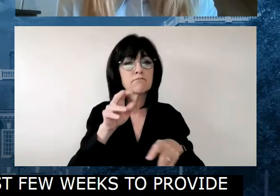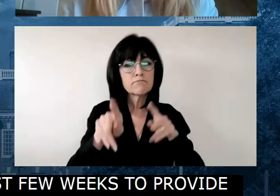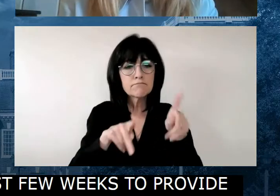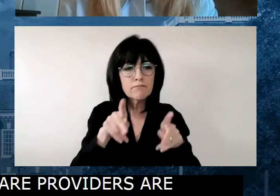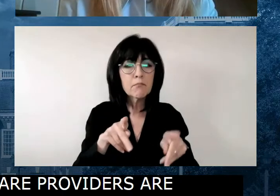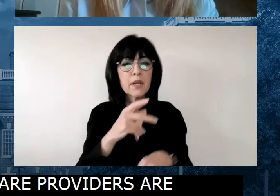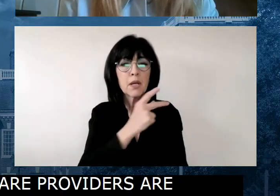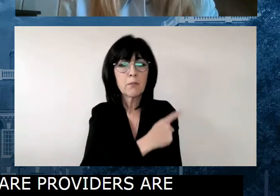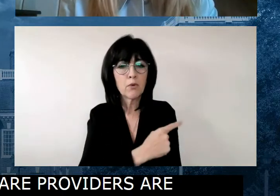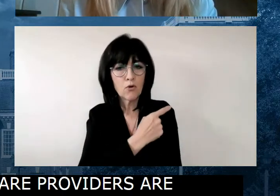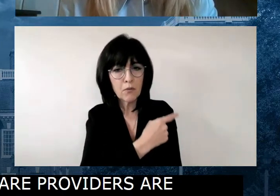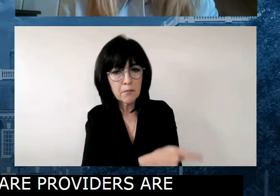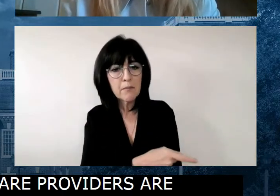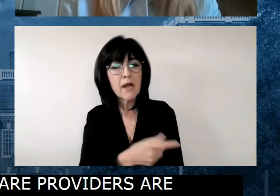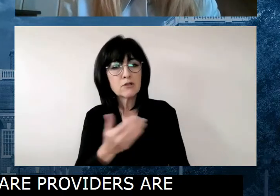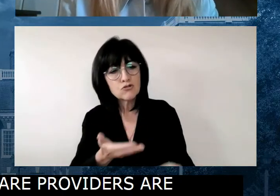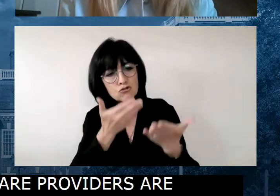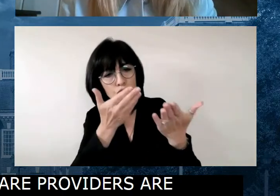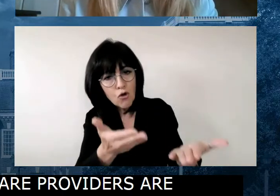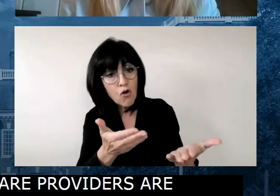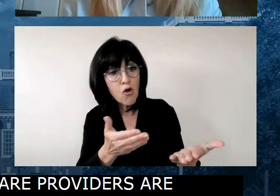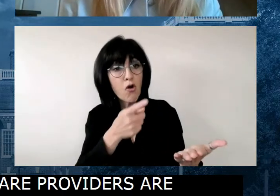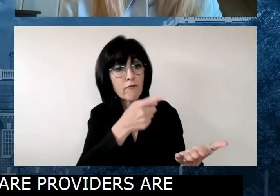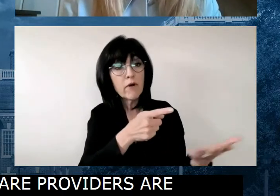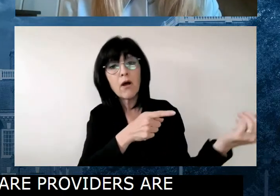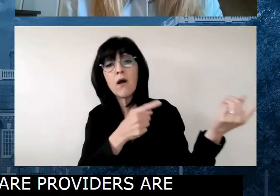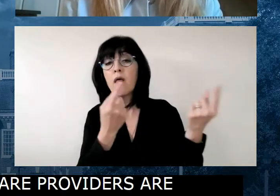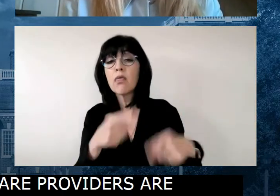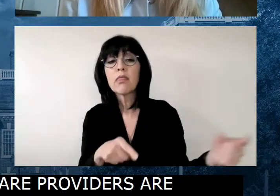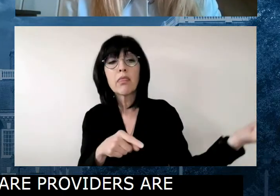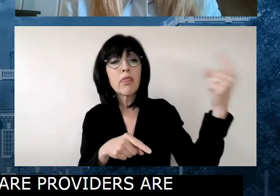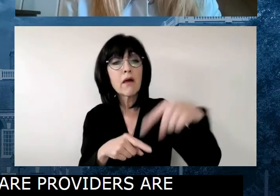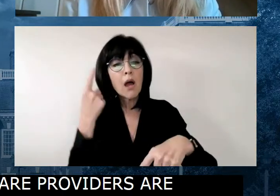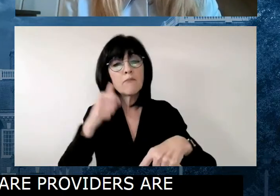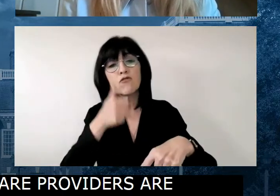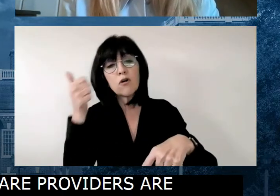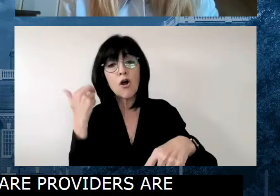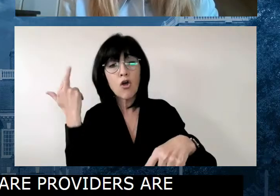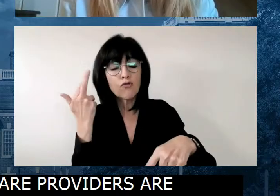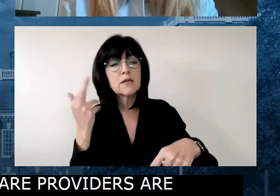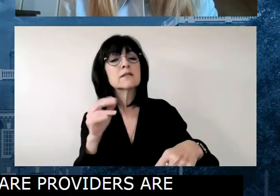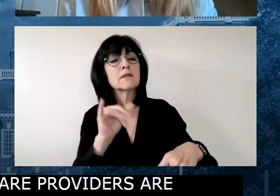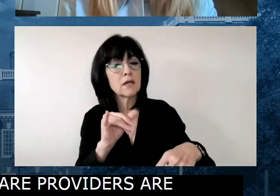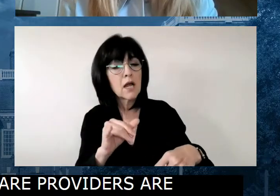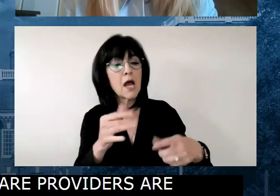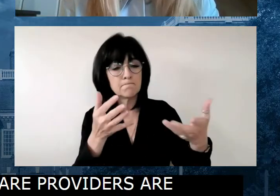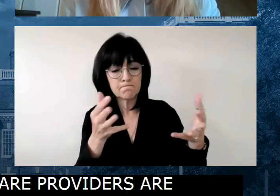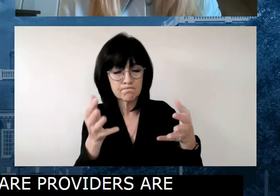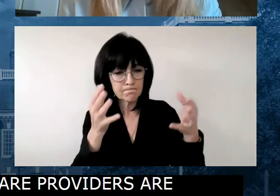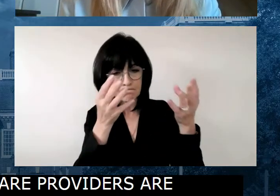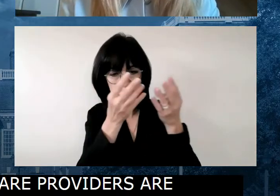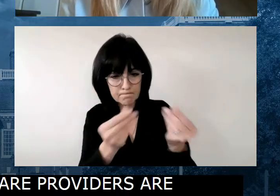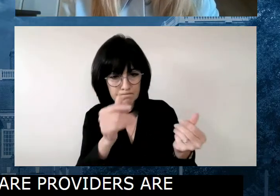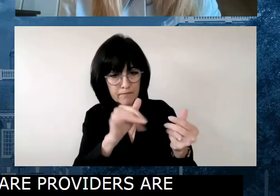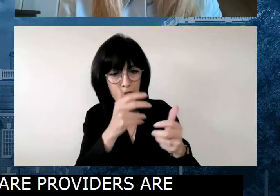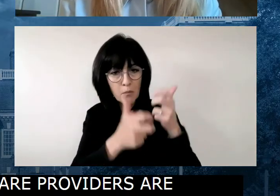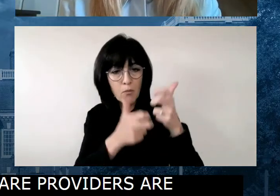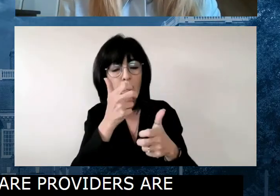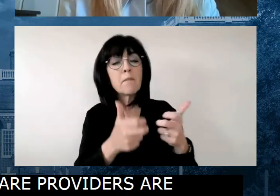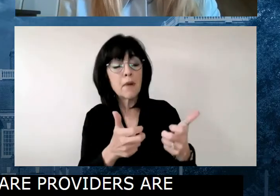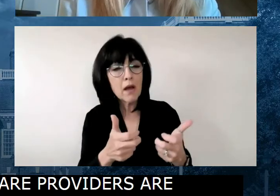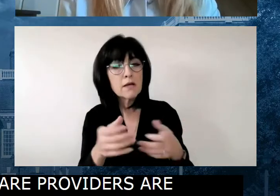as we've talked about the last few press briefings, we have a number of DPH